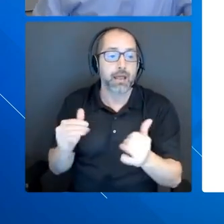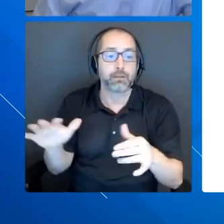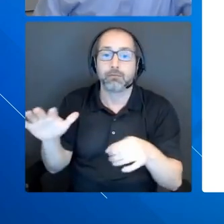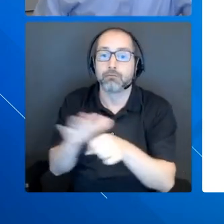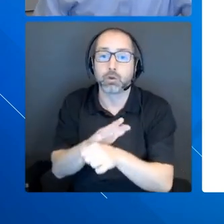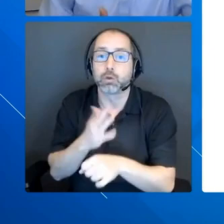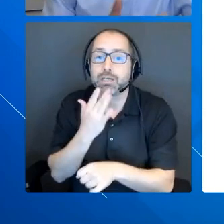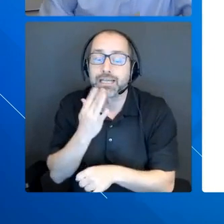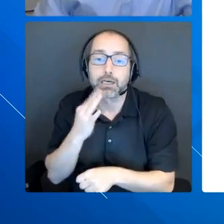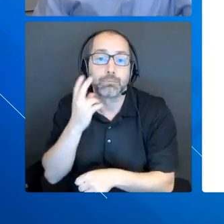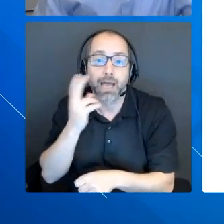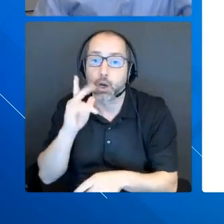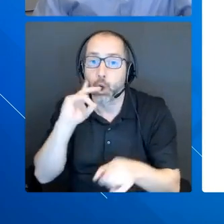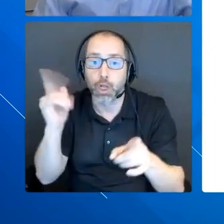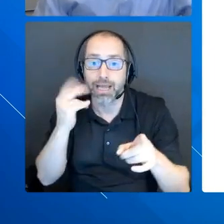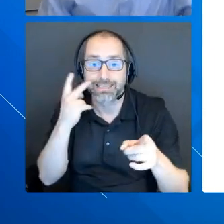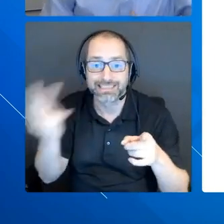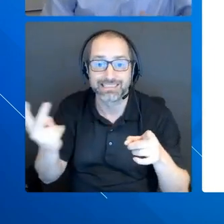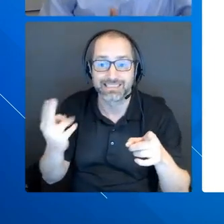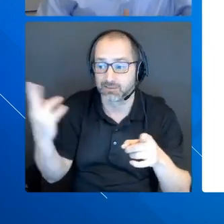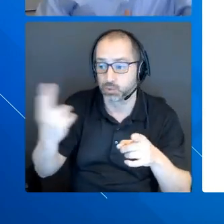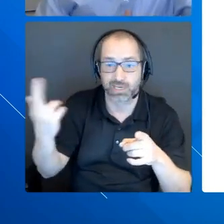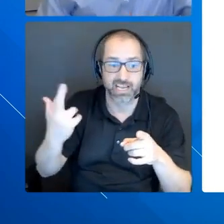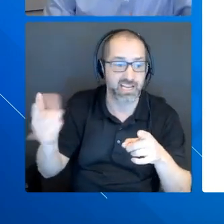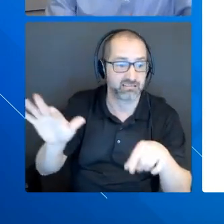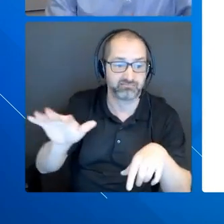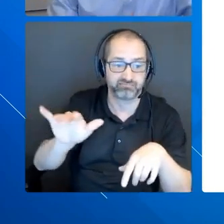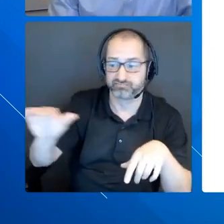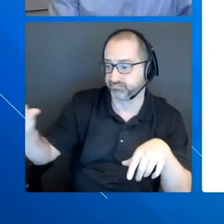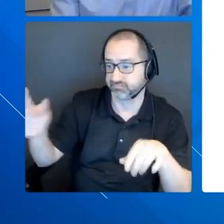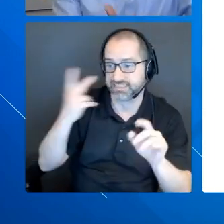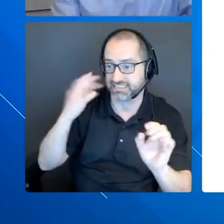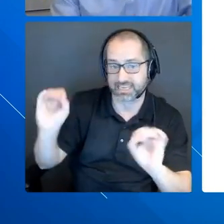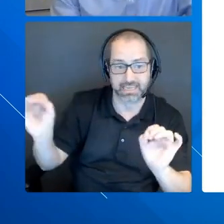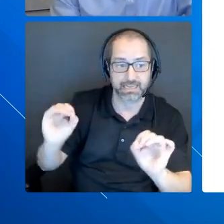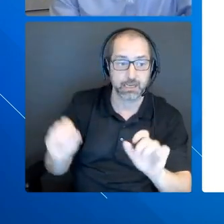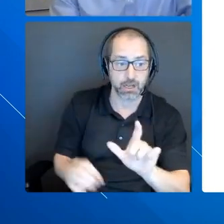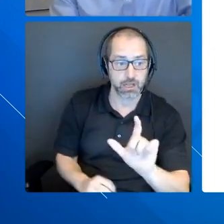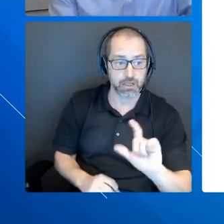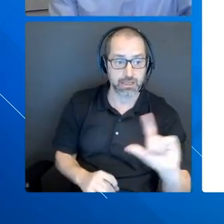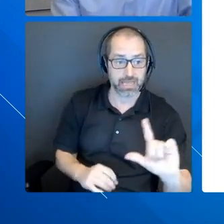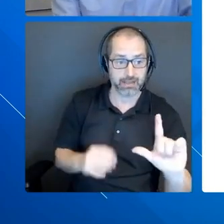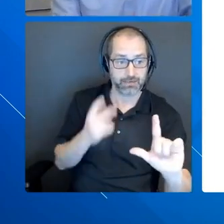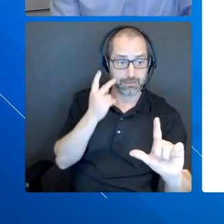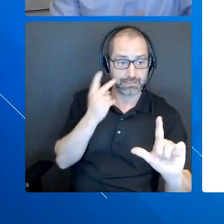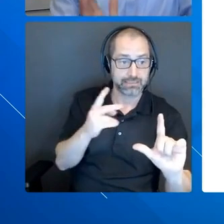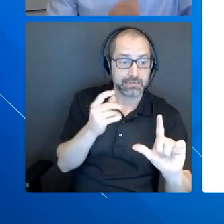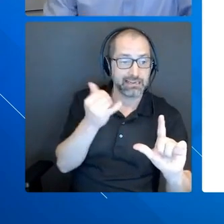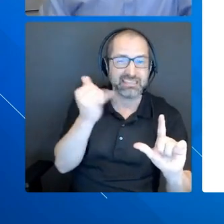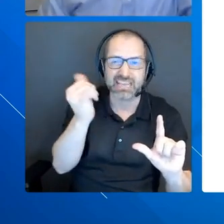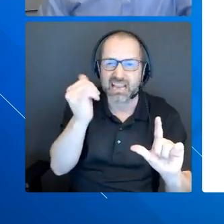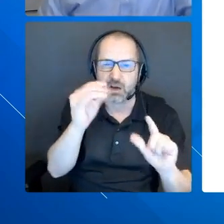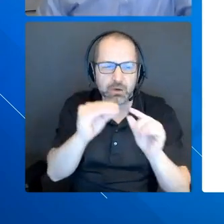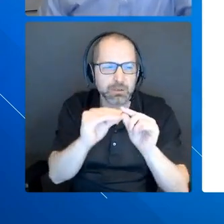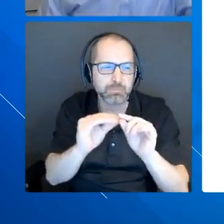colorblind sees this, how they would see this. So clearly you can see on the left, the yellow, maybe it's a little bit lighter. The red and the